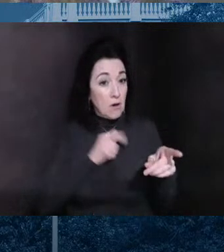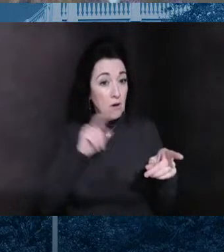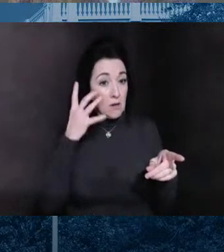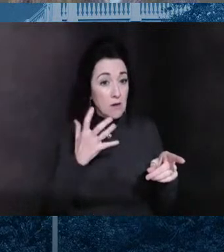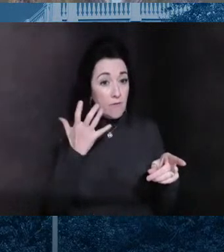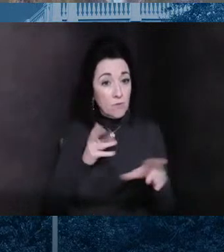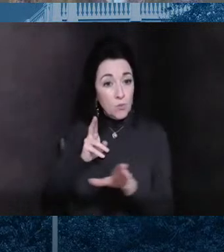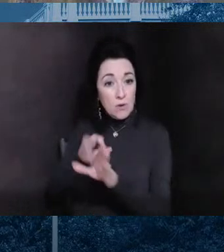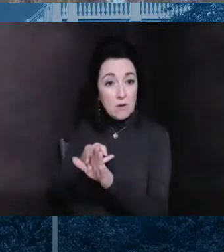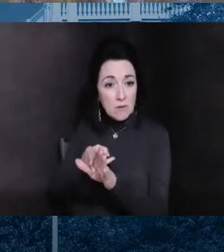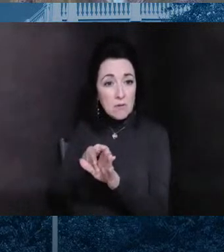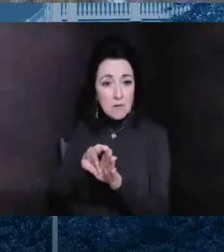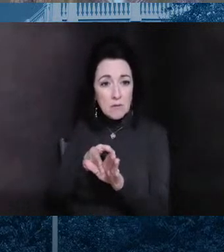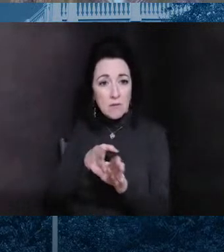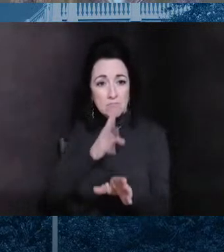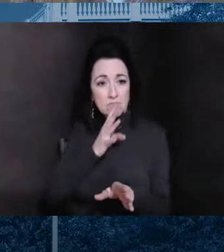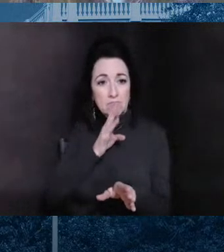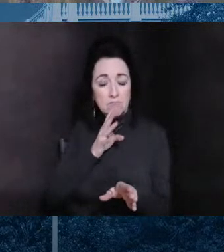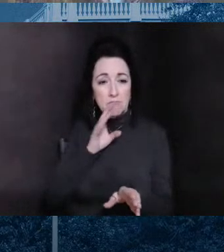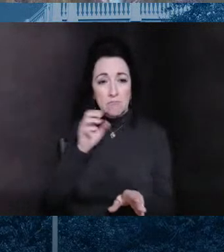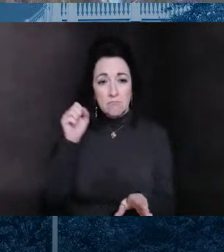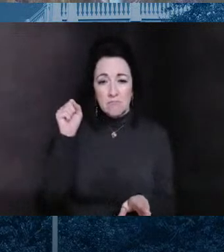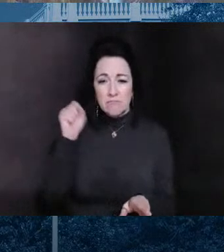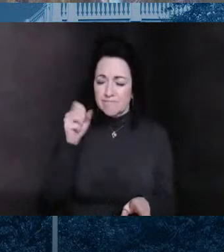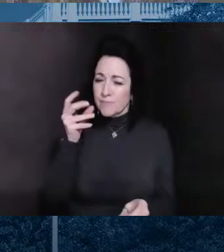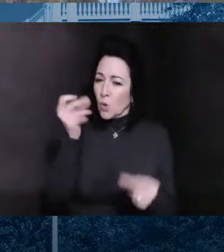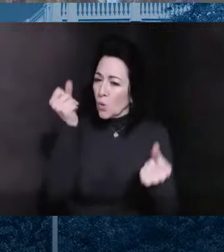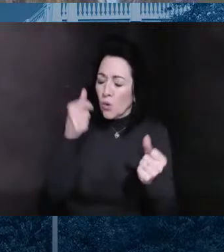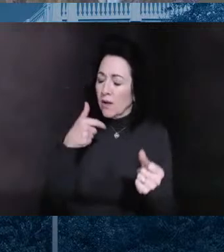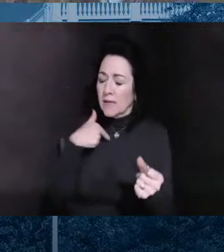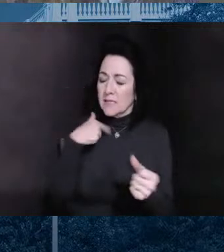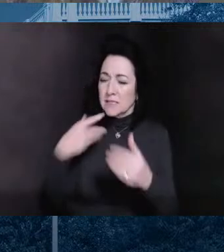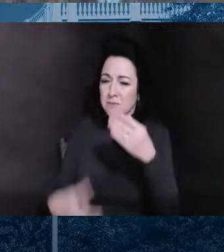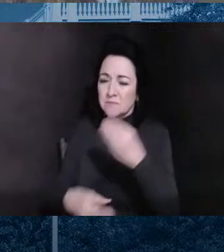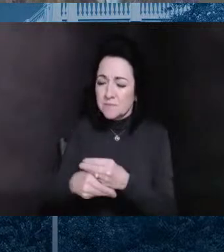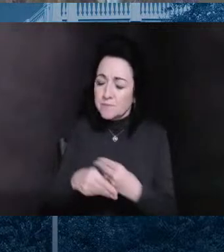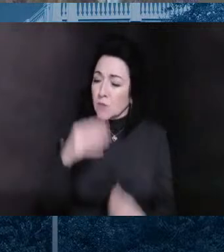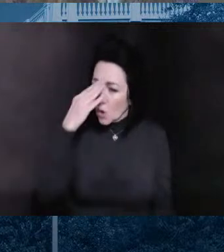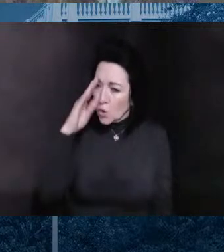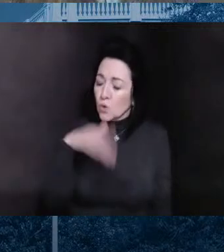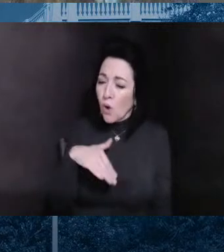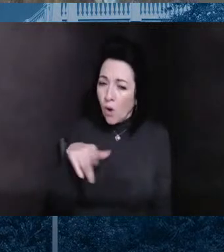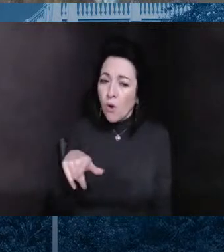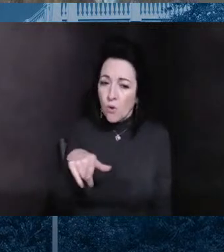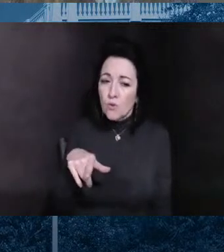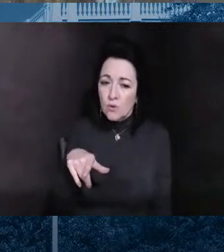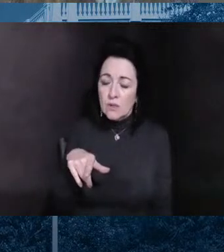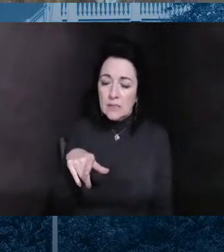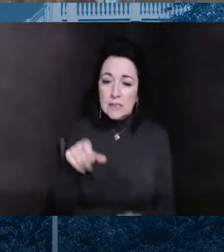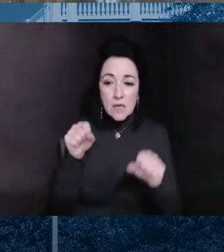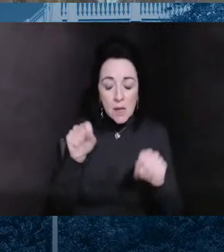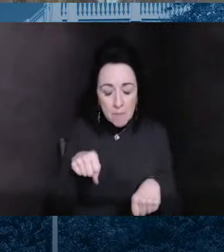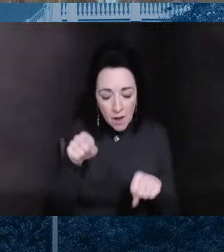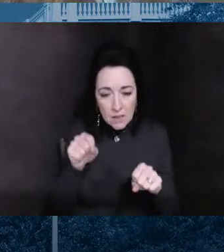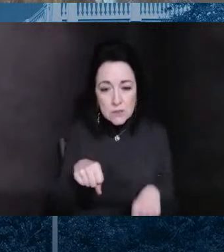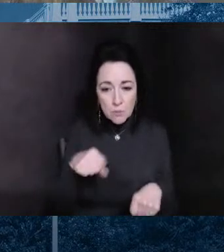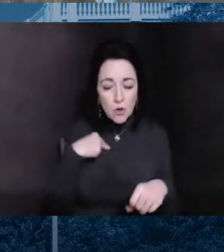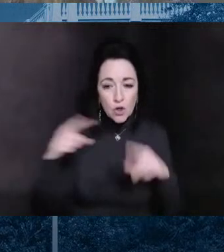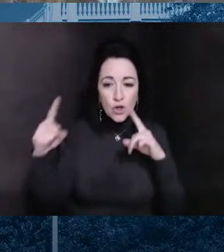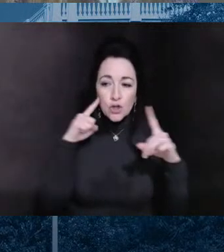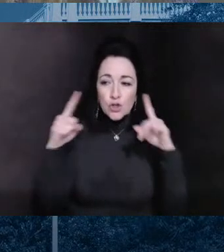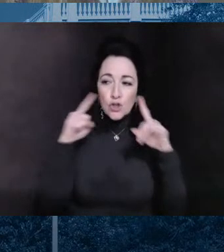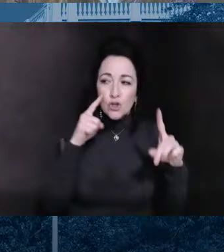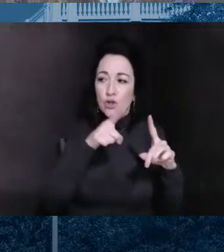for 1 minute real quickly. One is we know there's the possibility, and we've heard from our partners